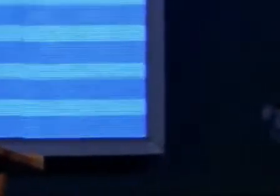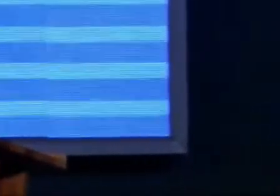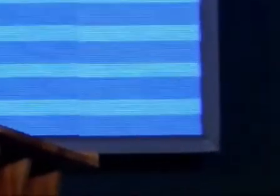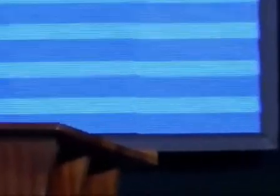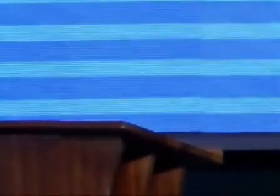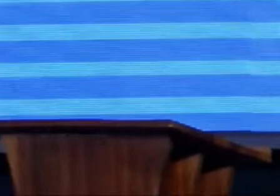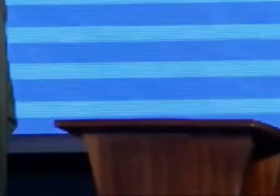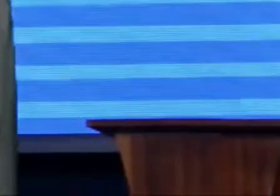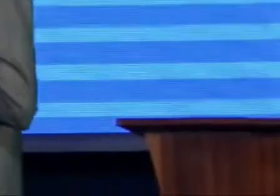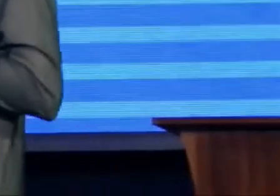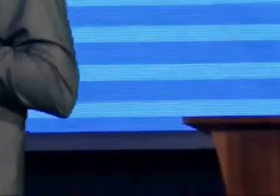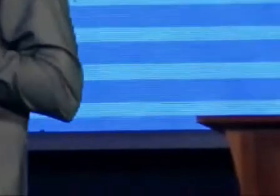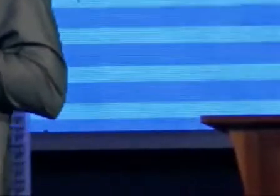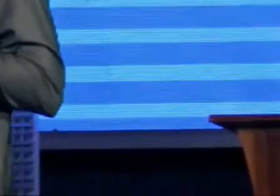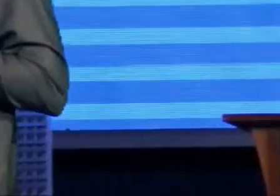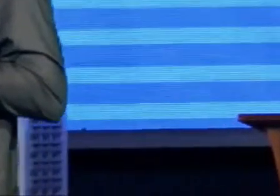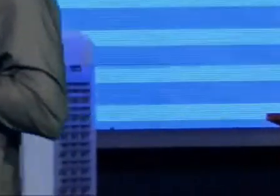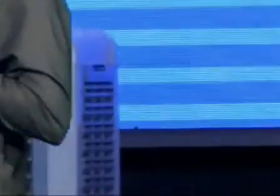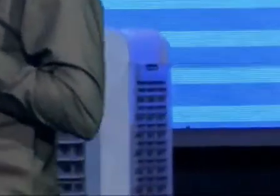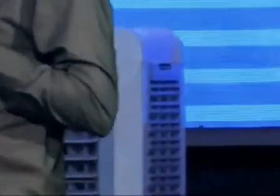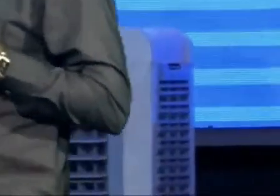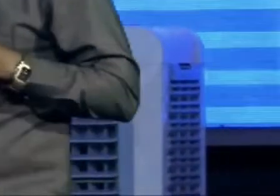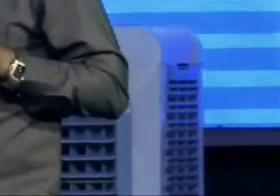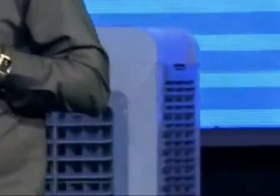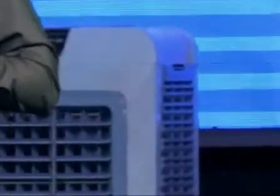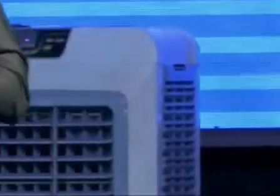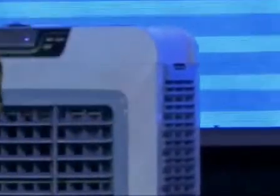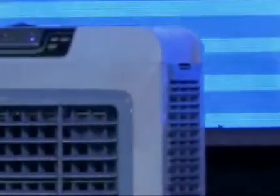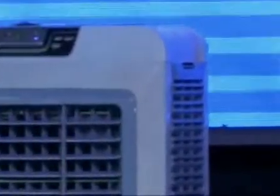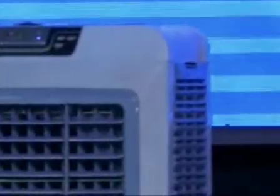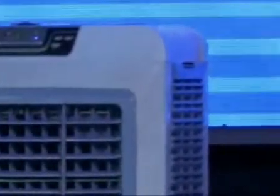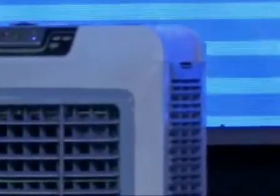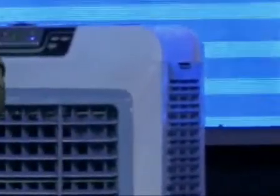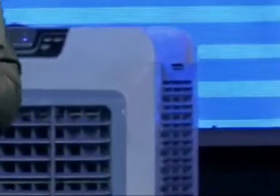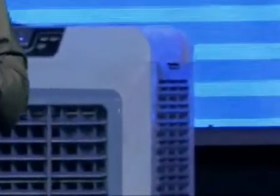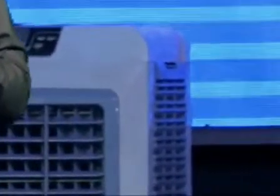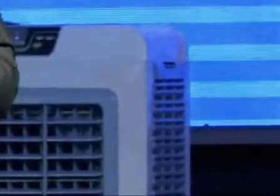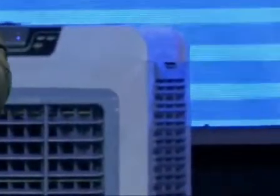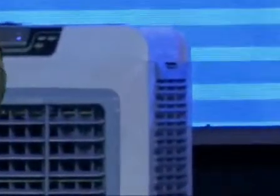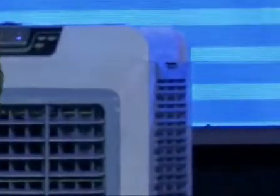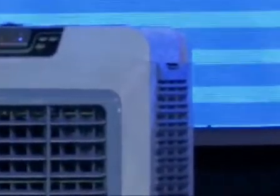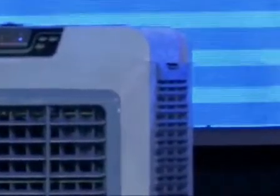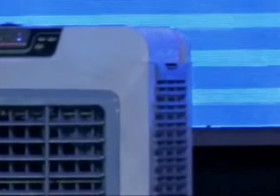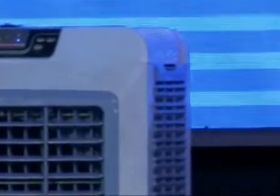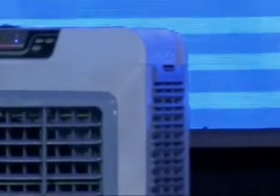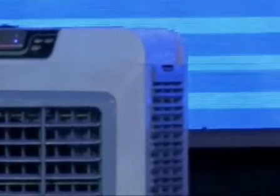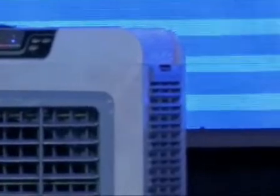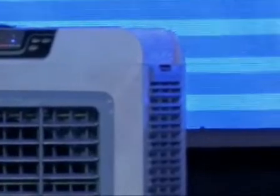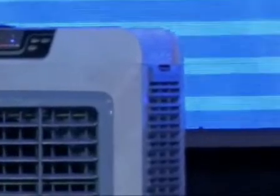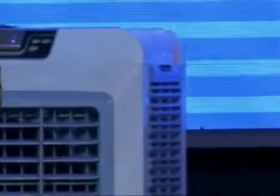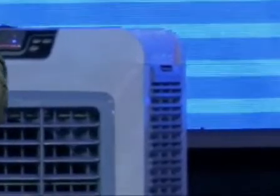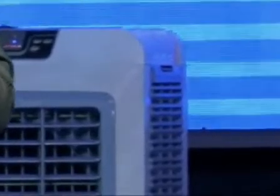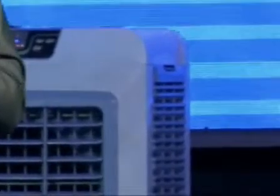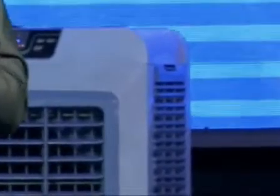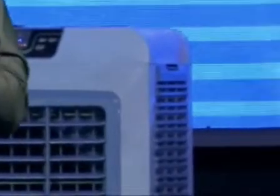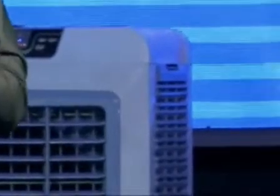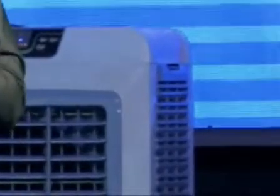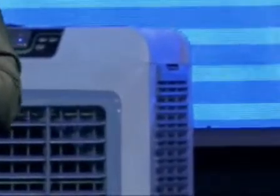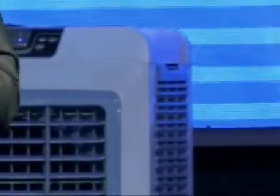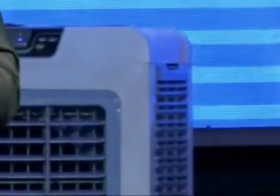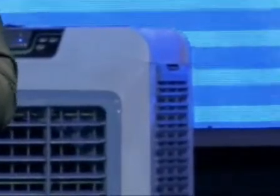to succeed, is what we call human efforts. Human efforts are the things that God expects you to be doing